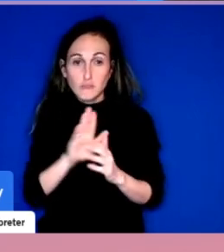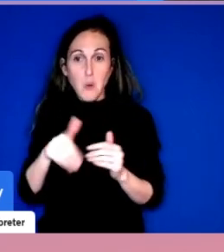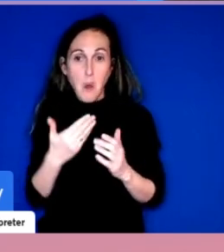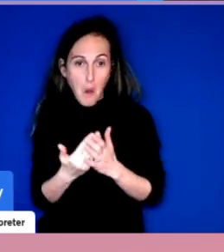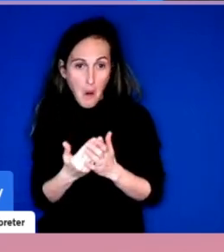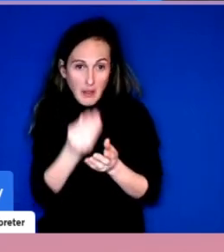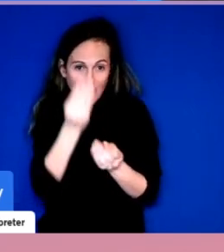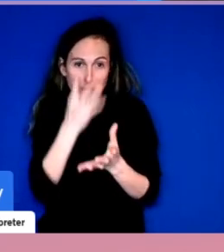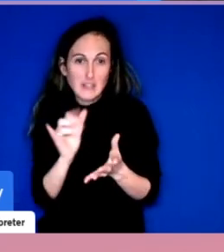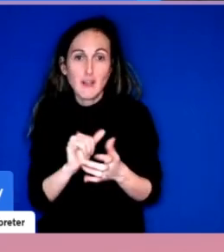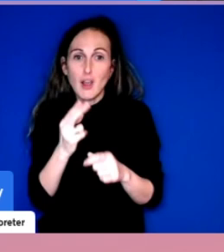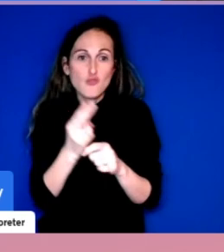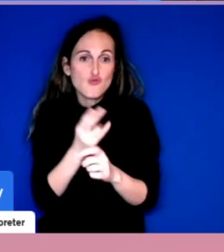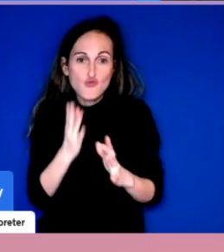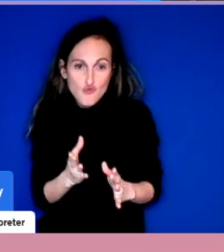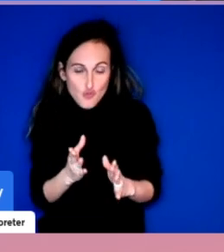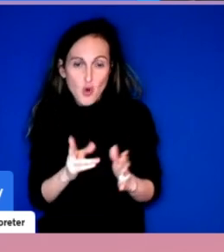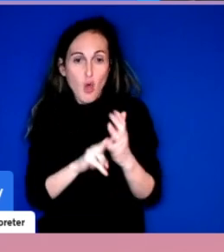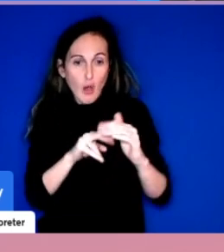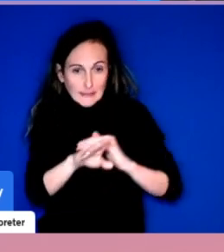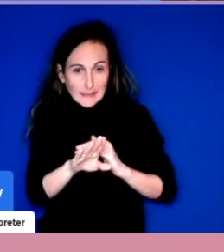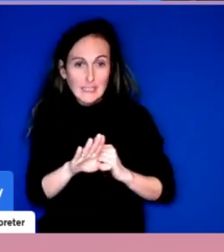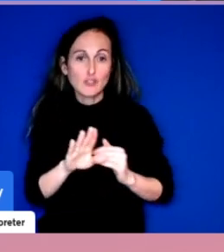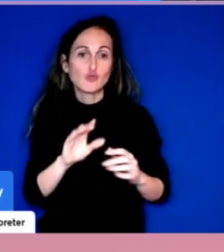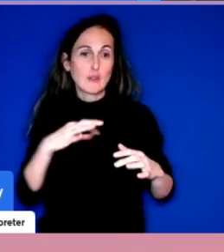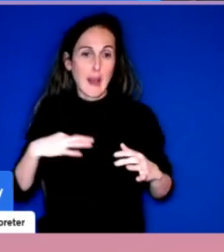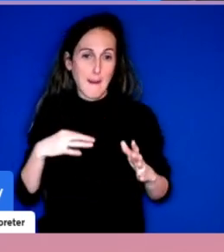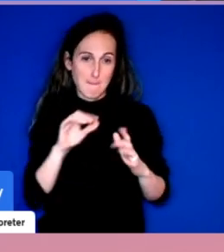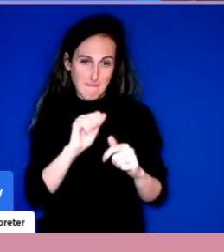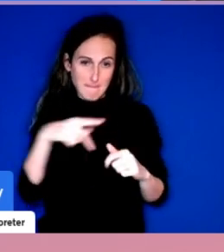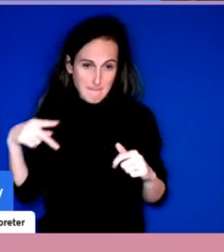the timestamp, and the outcome.